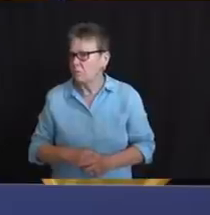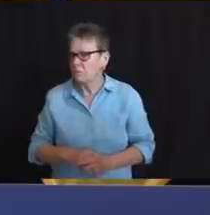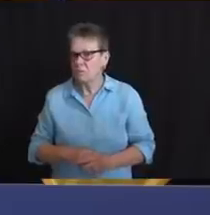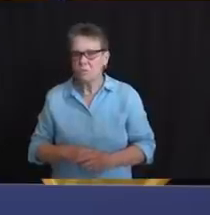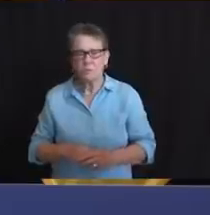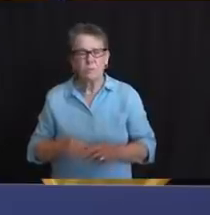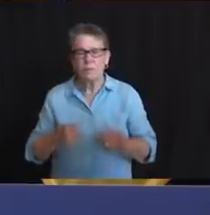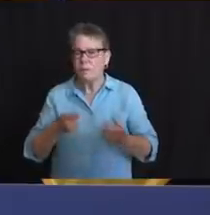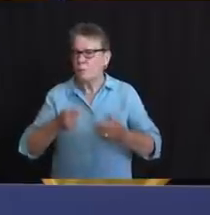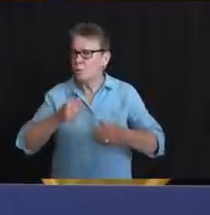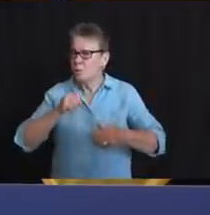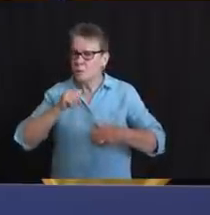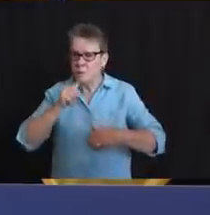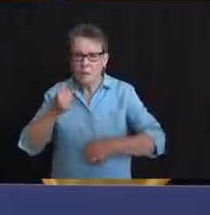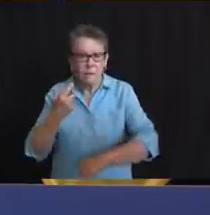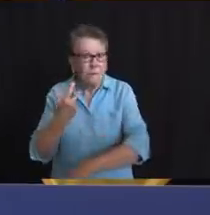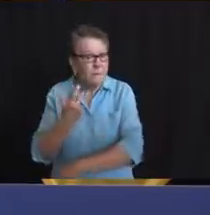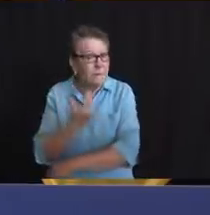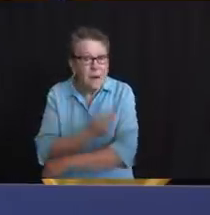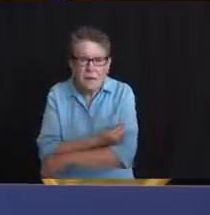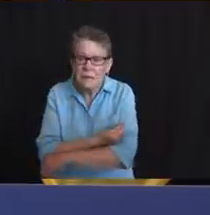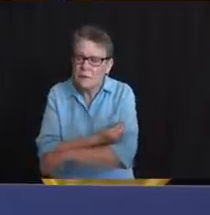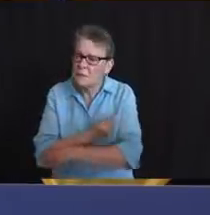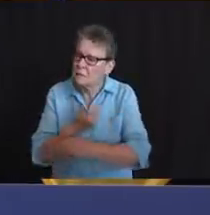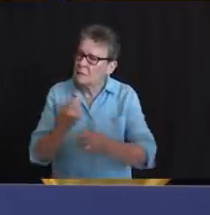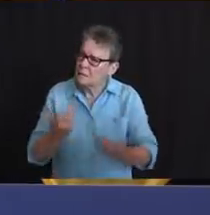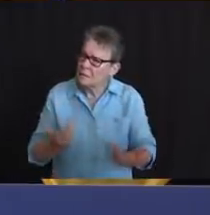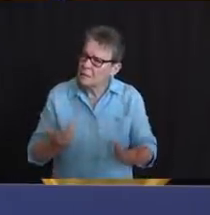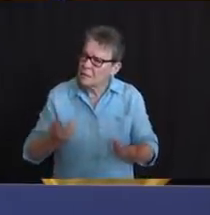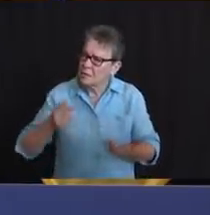mask and in social distancing.